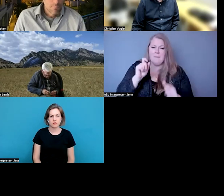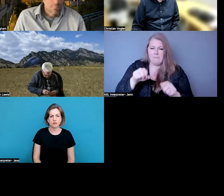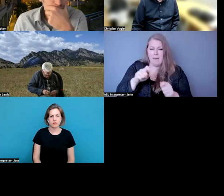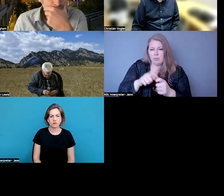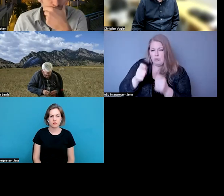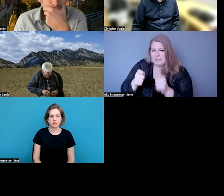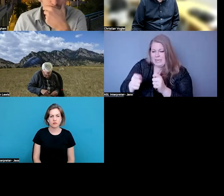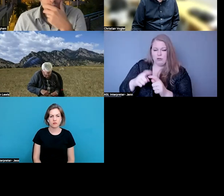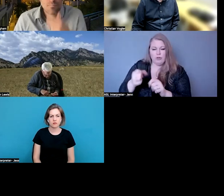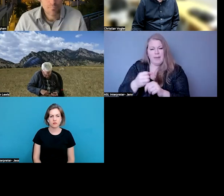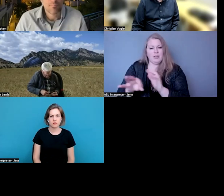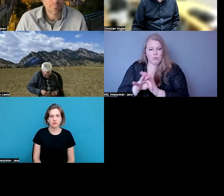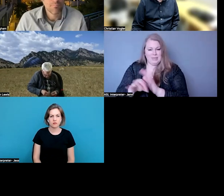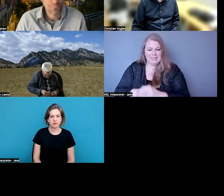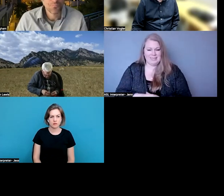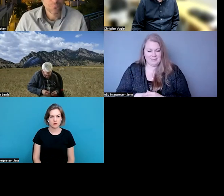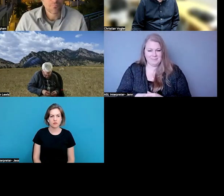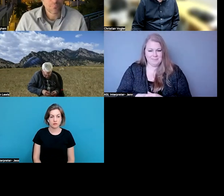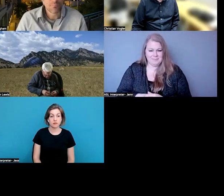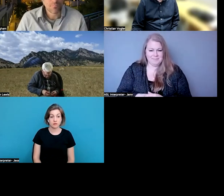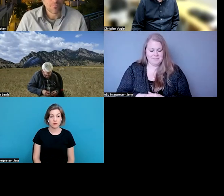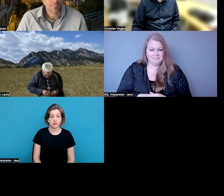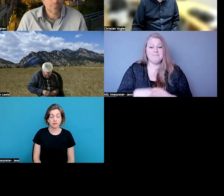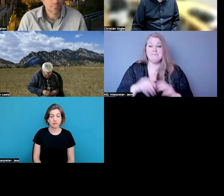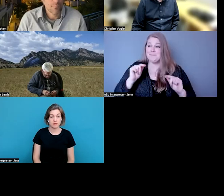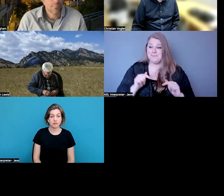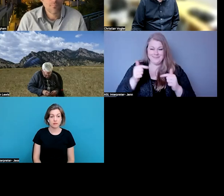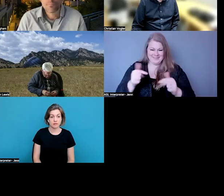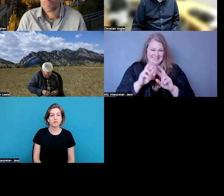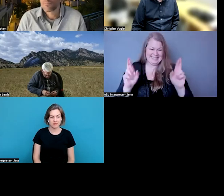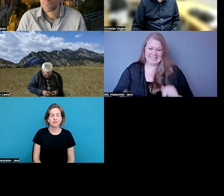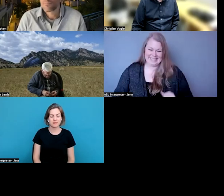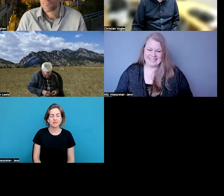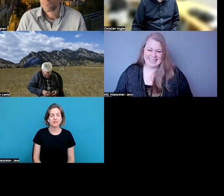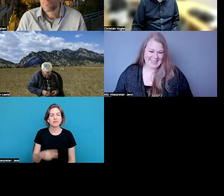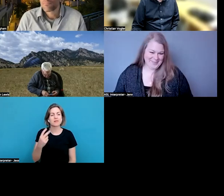make choices. Two other things I wanted to mention.